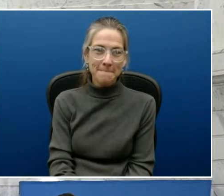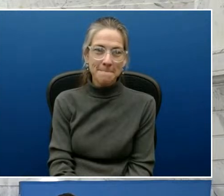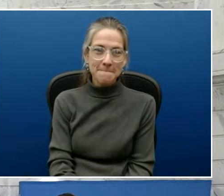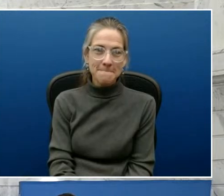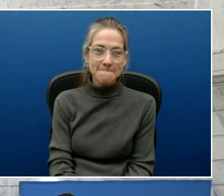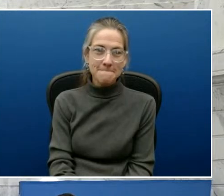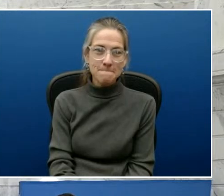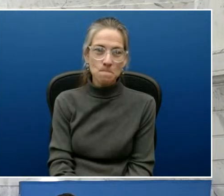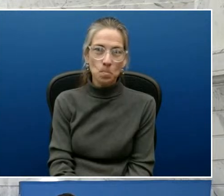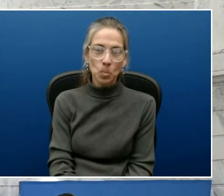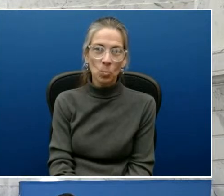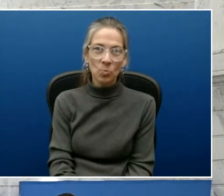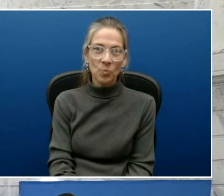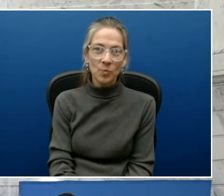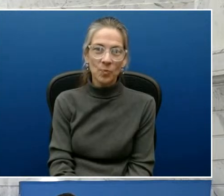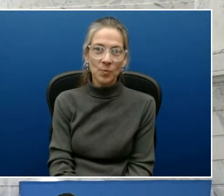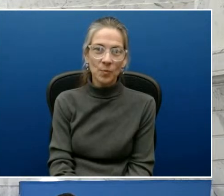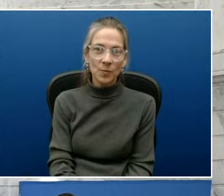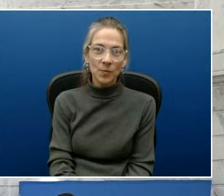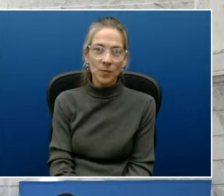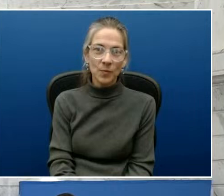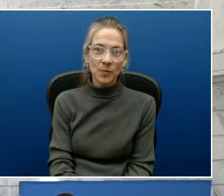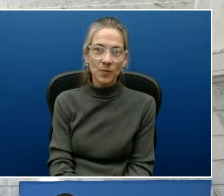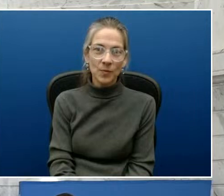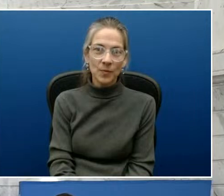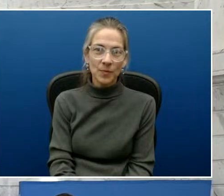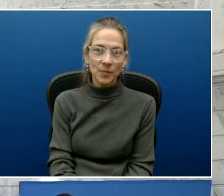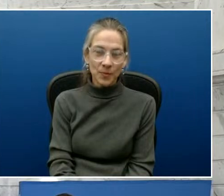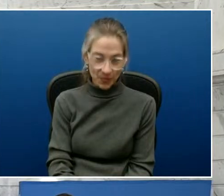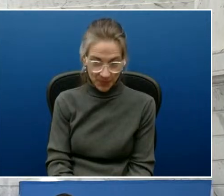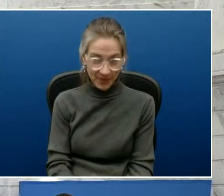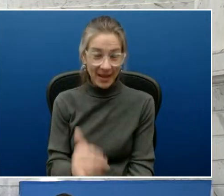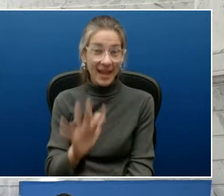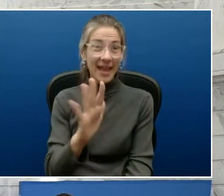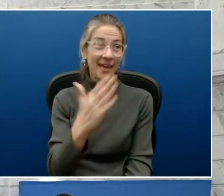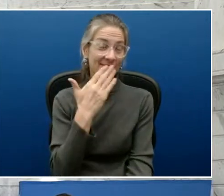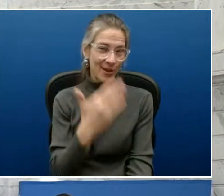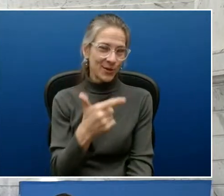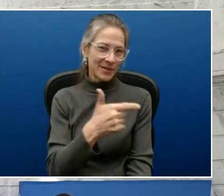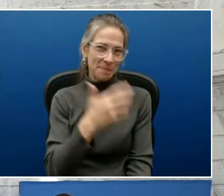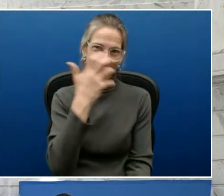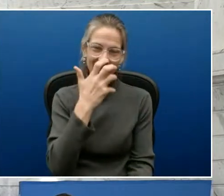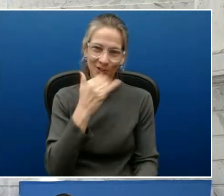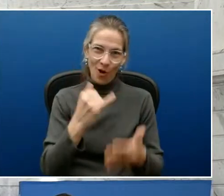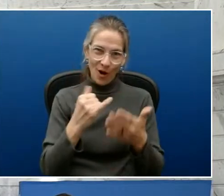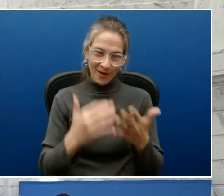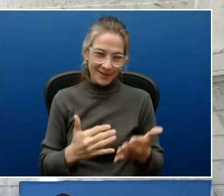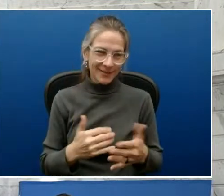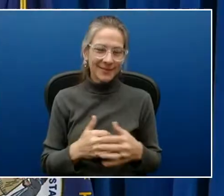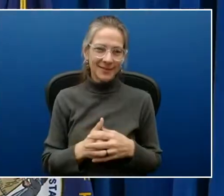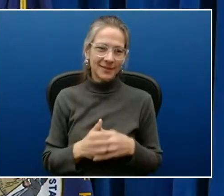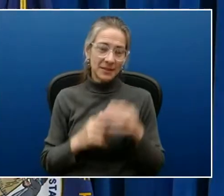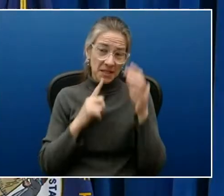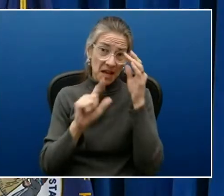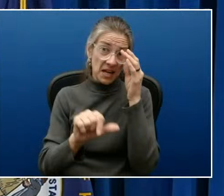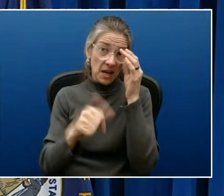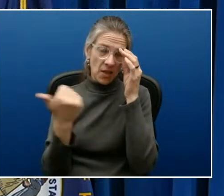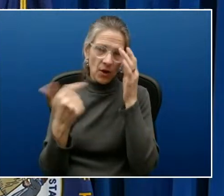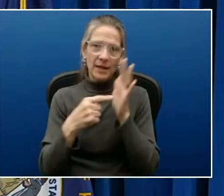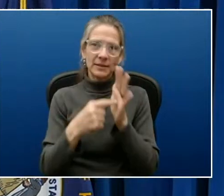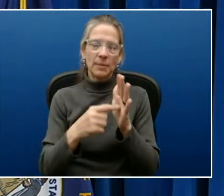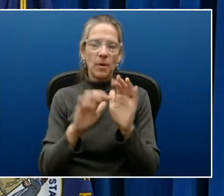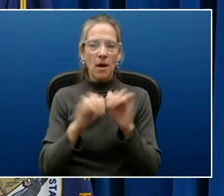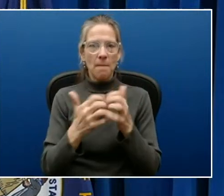I just got one thing more. Thank you to these amazing artists. It's just another example of how much